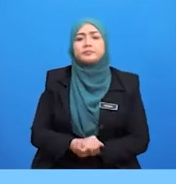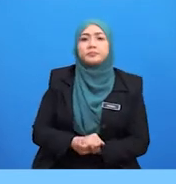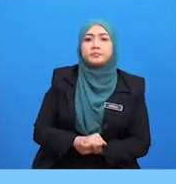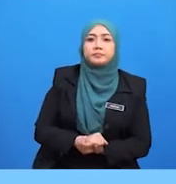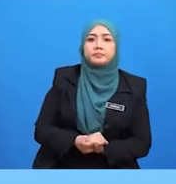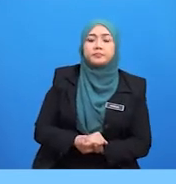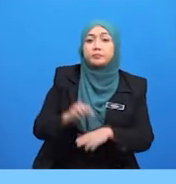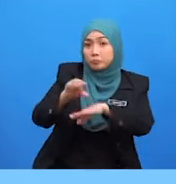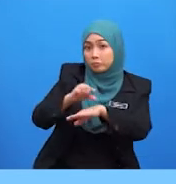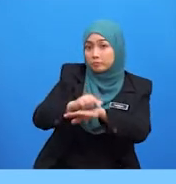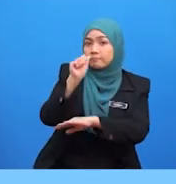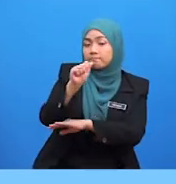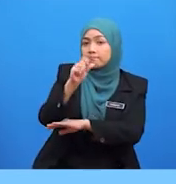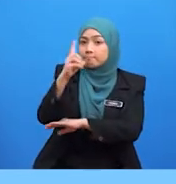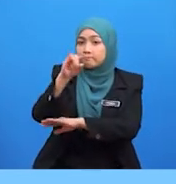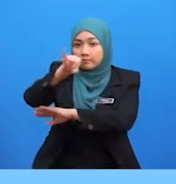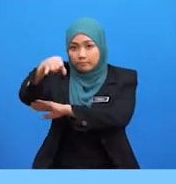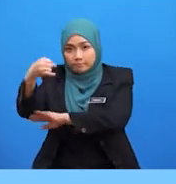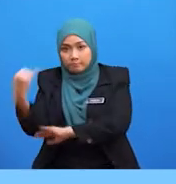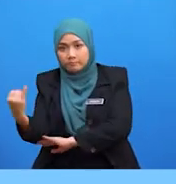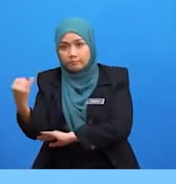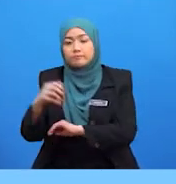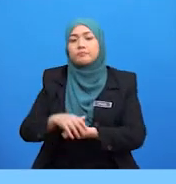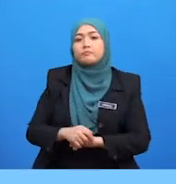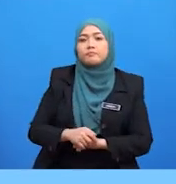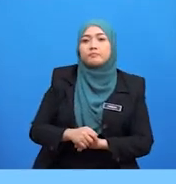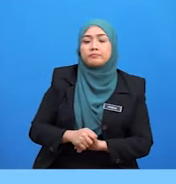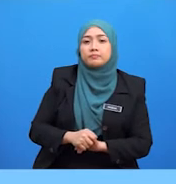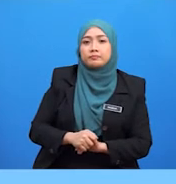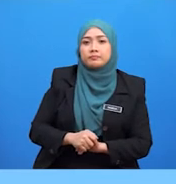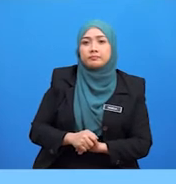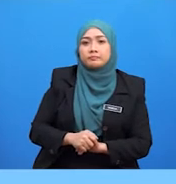adjectives and of course on transportations.